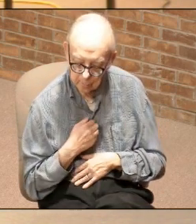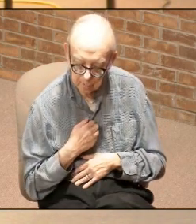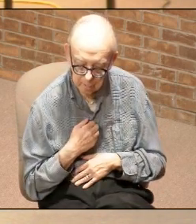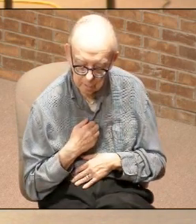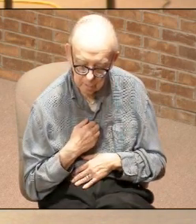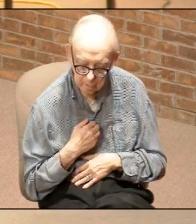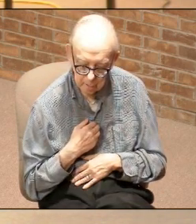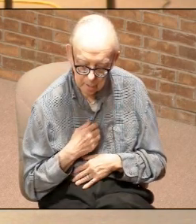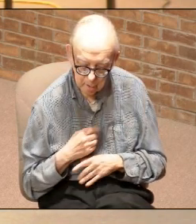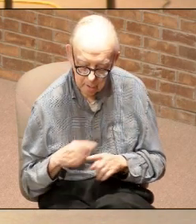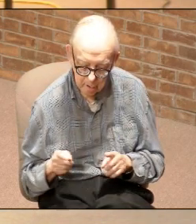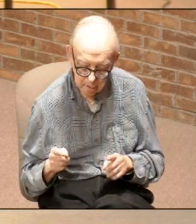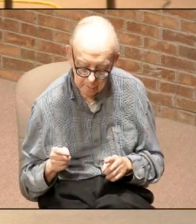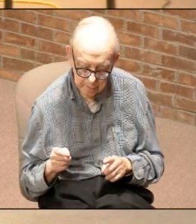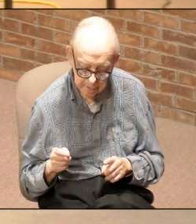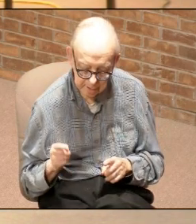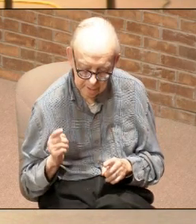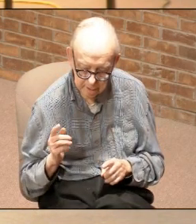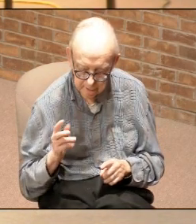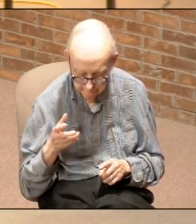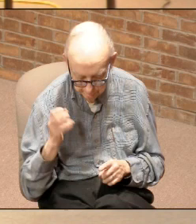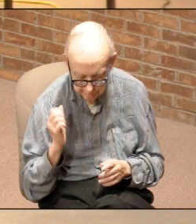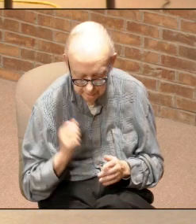but he could sure kill your testimony